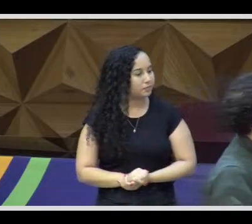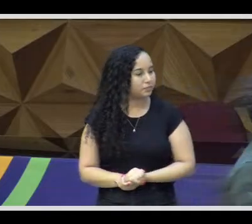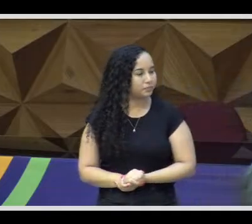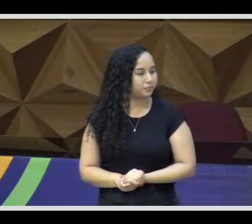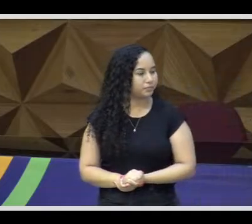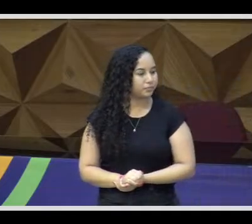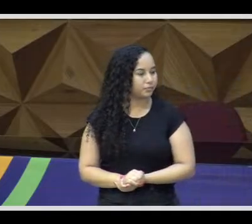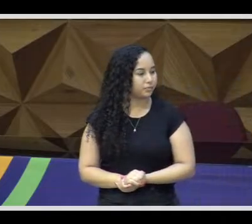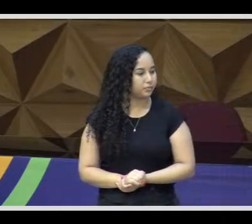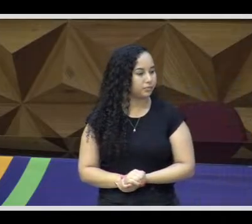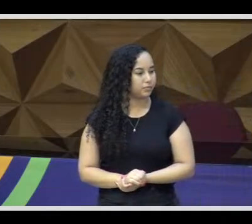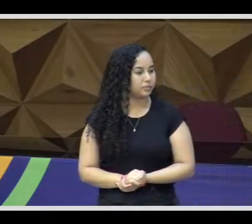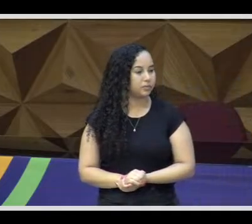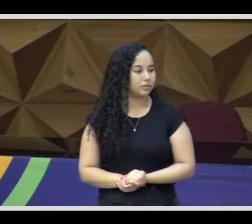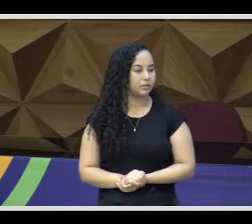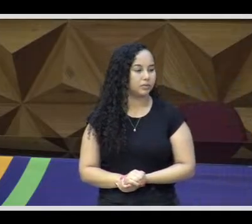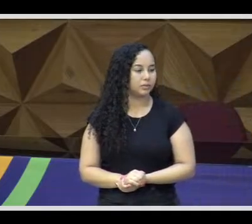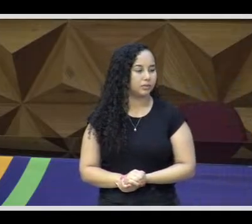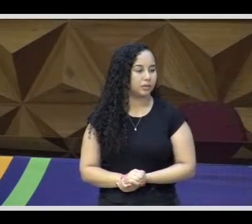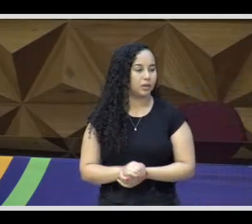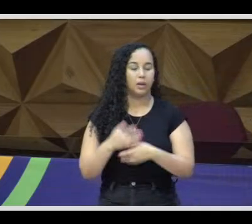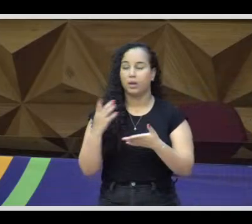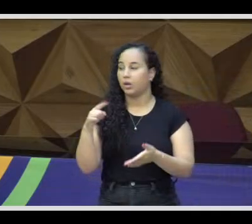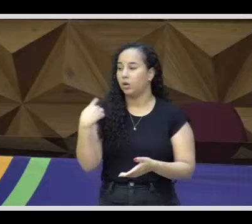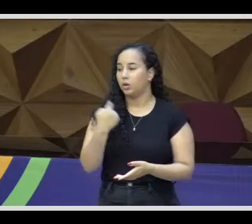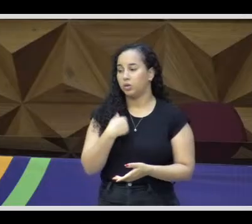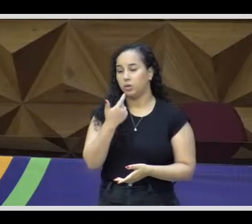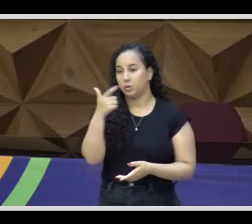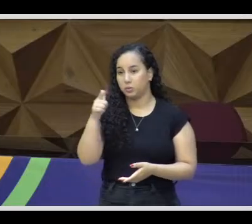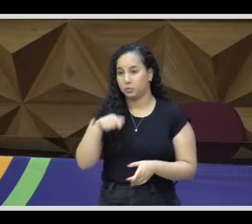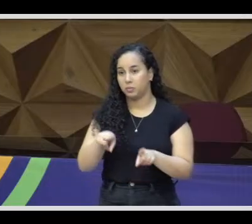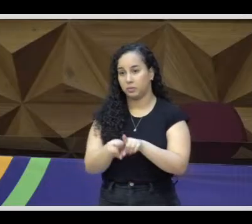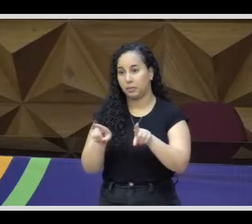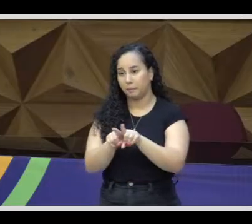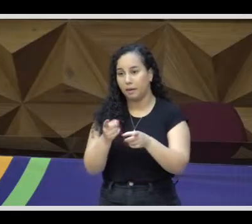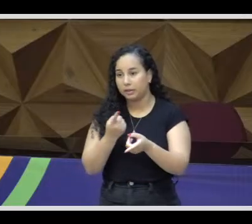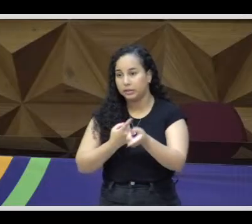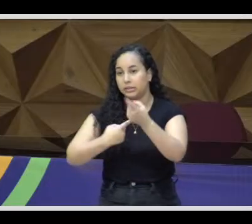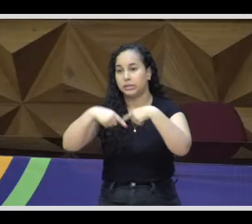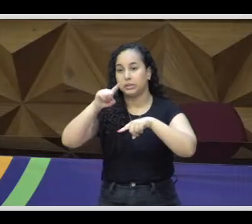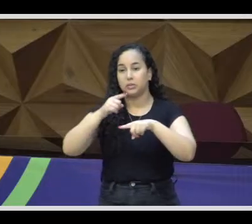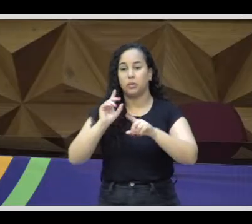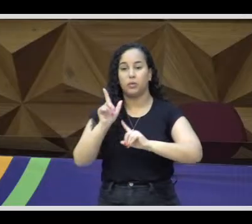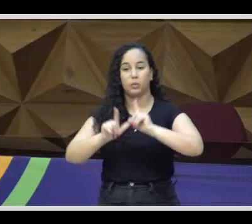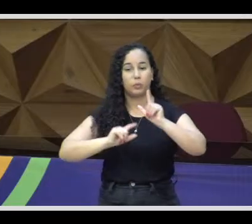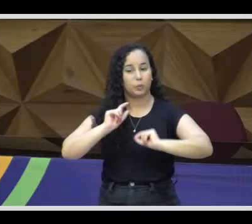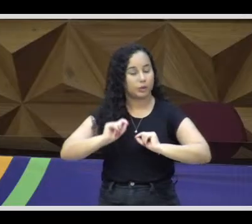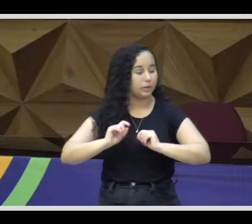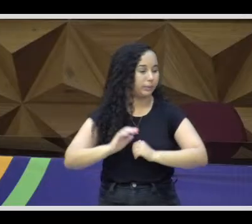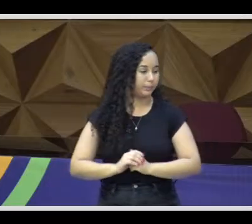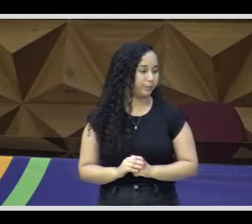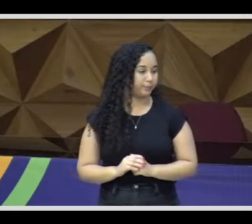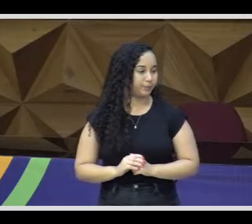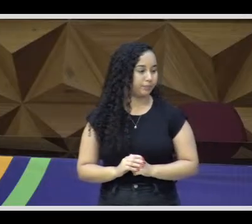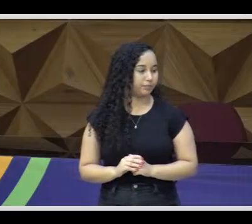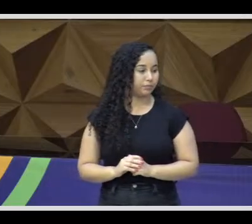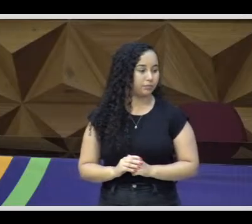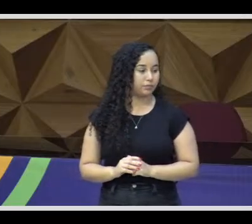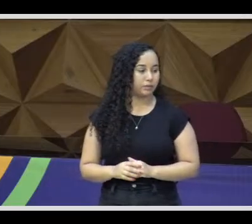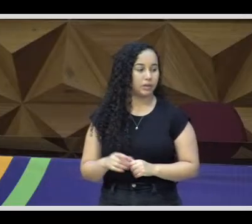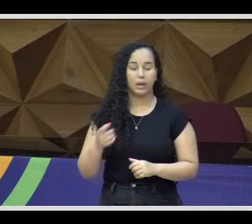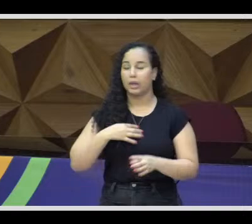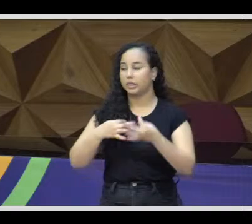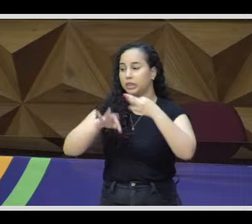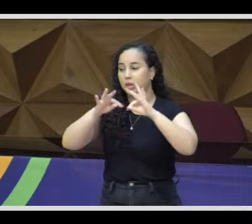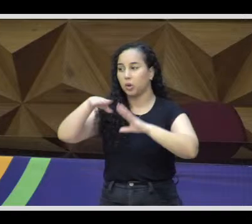data. The other tool that we developed at Quest, again using academic